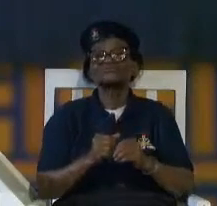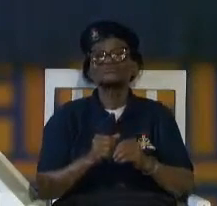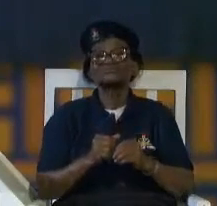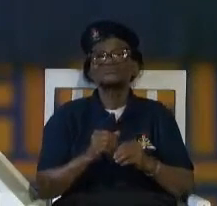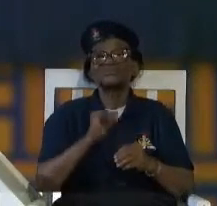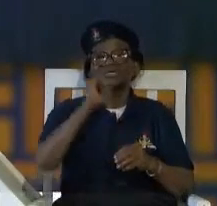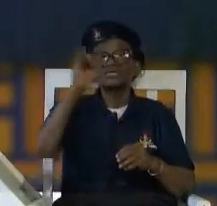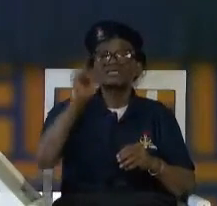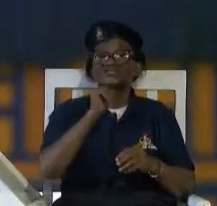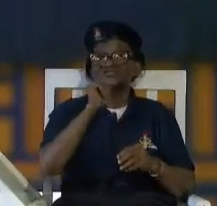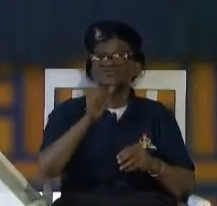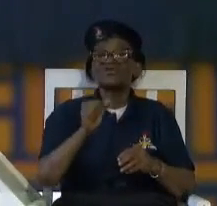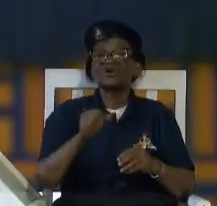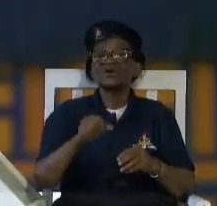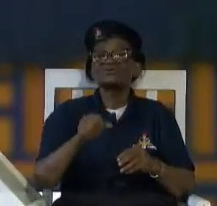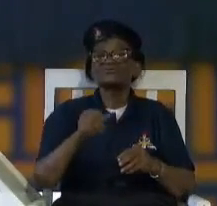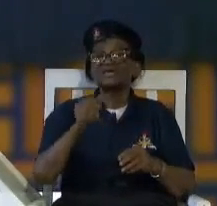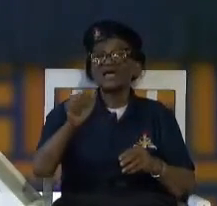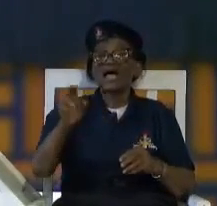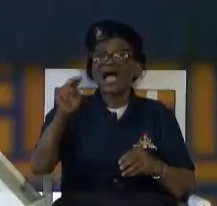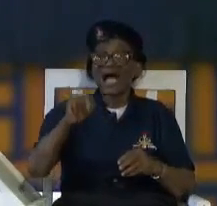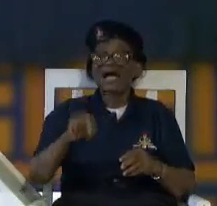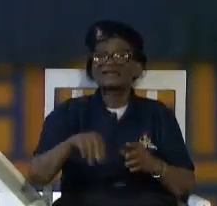is not an outreach.